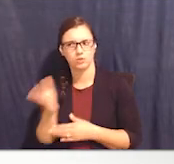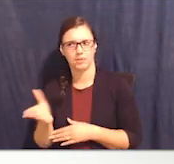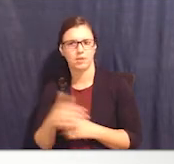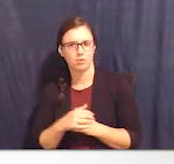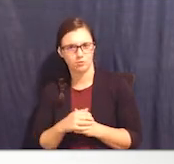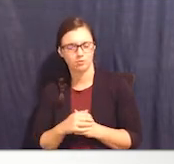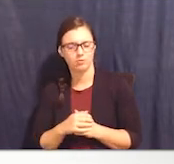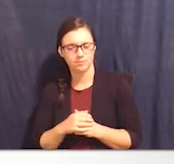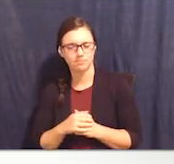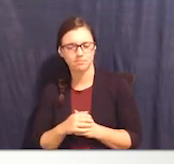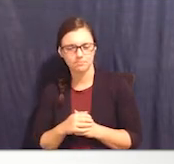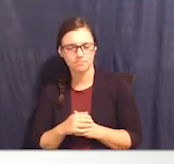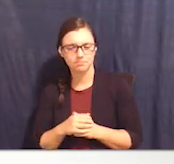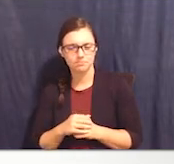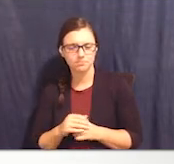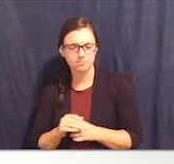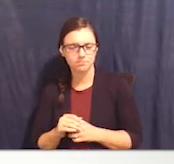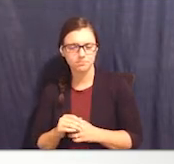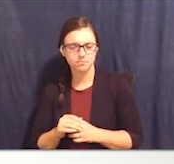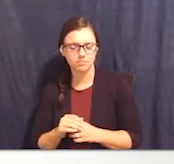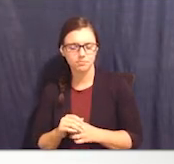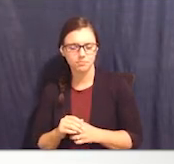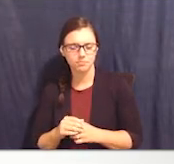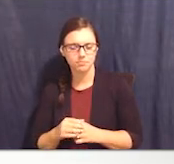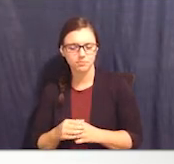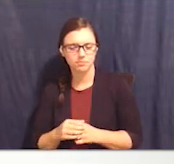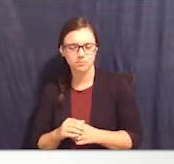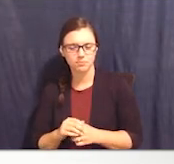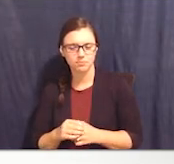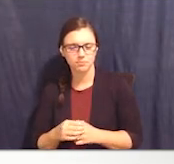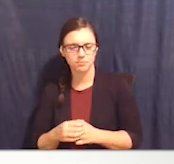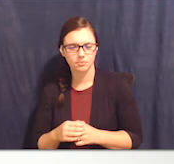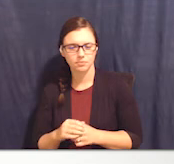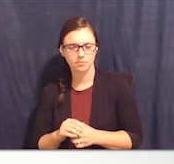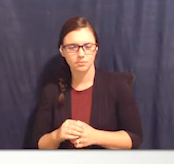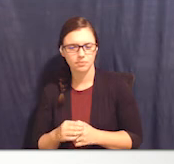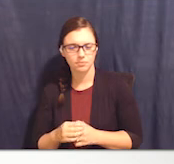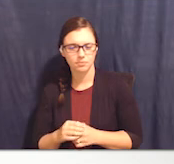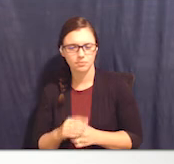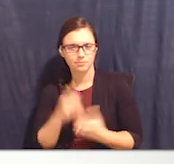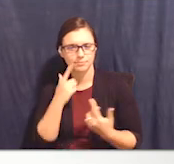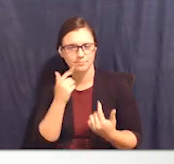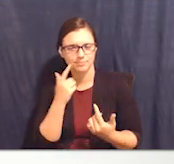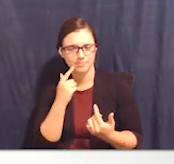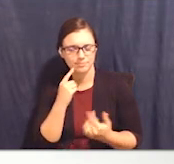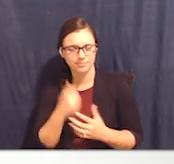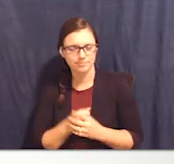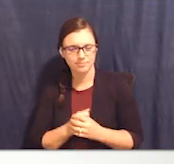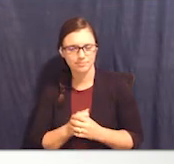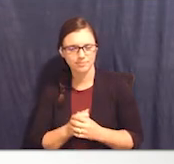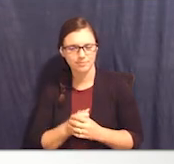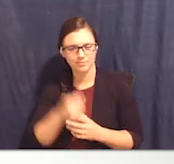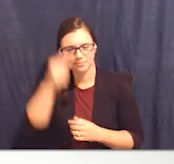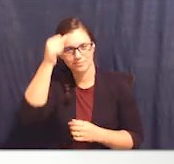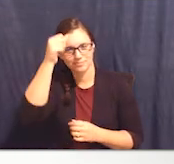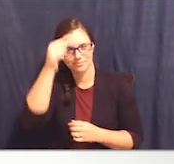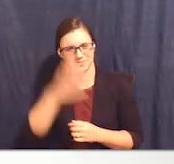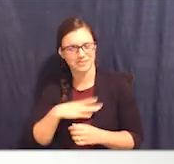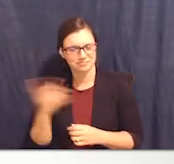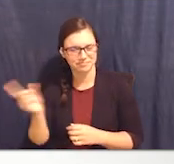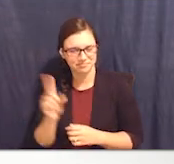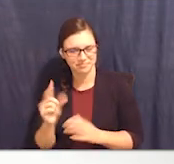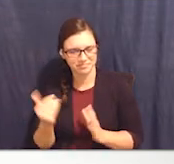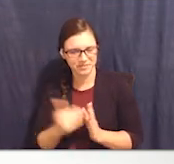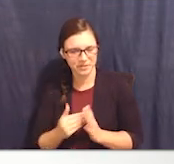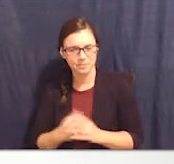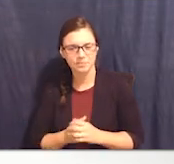are lots of questions. And just go to YouTube and search Florida Center for Students with Unique Abilities, just